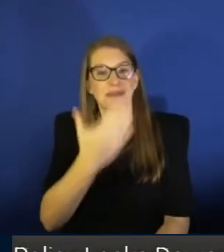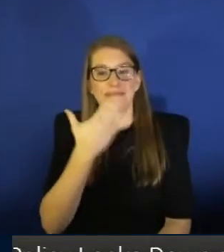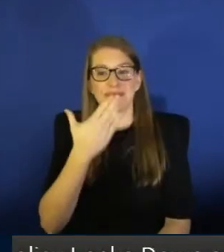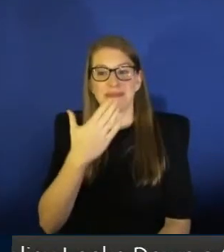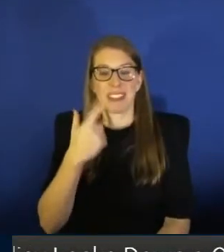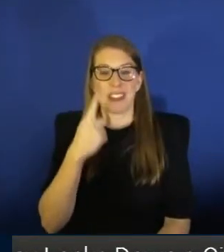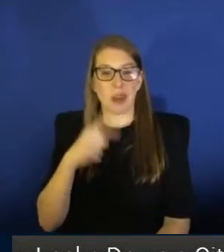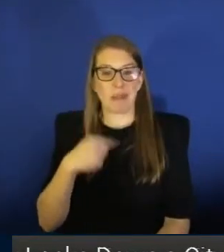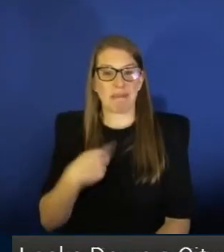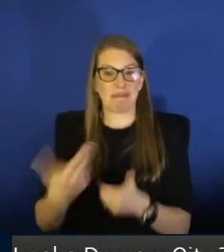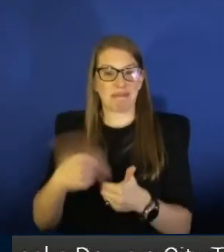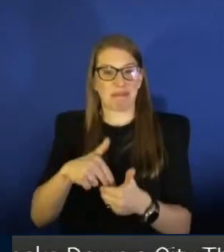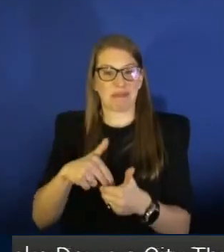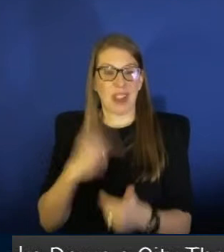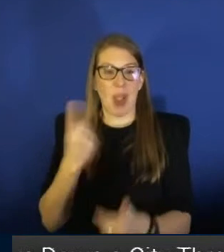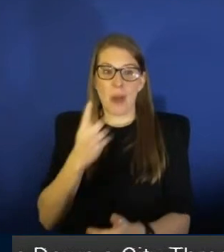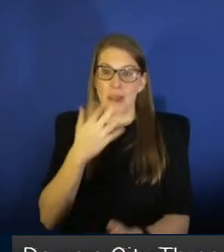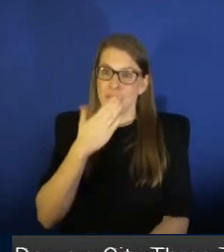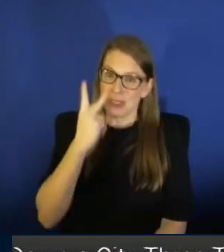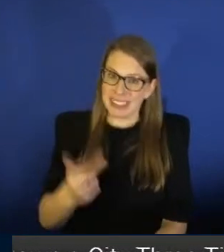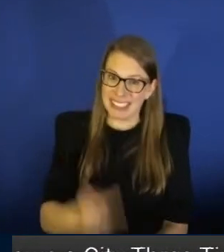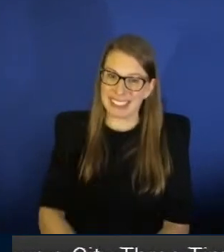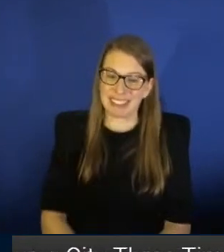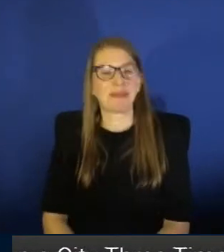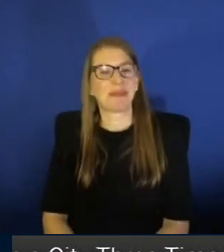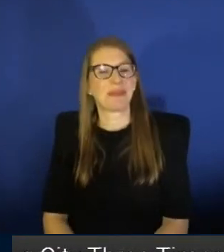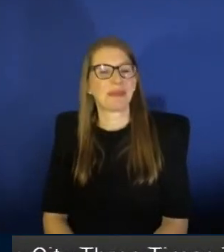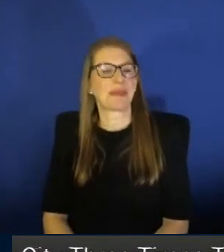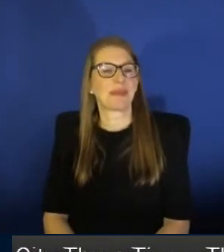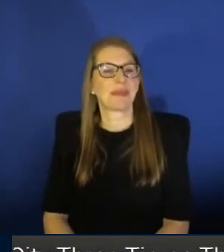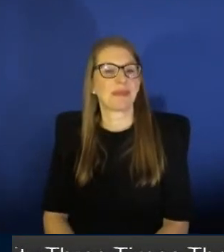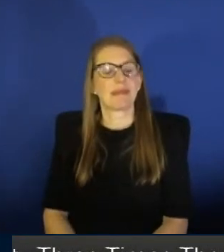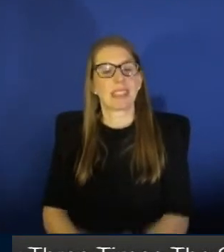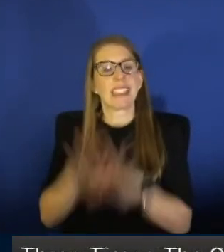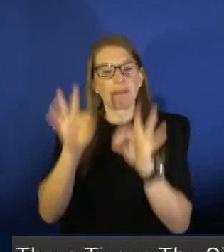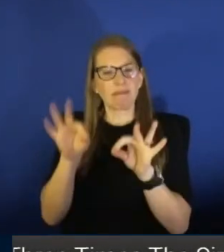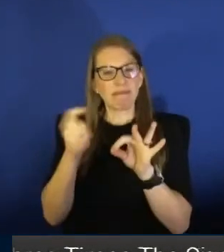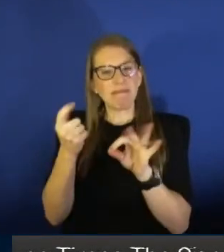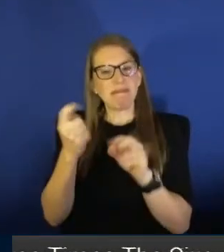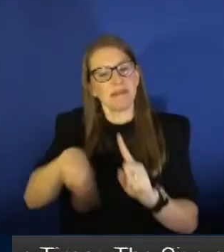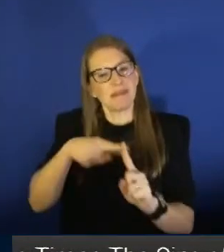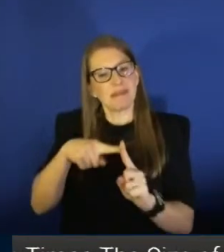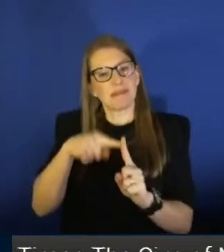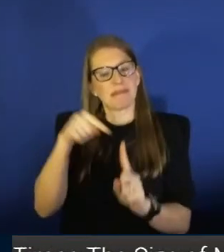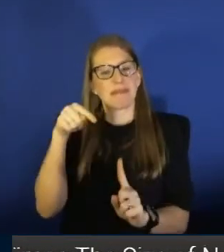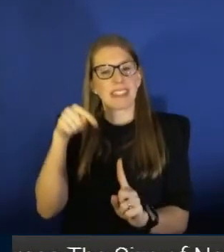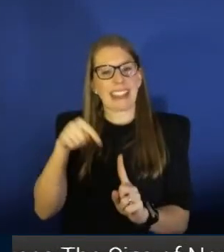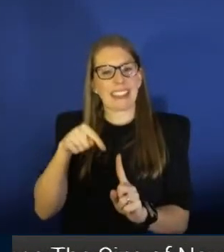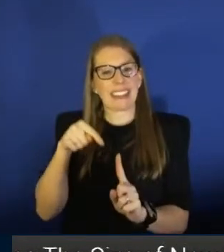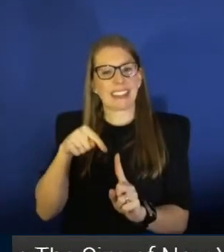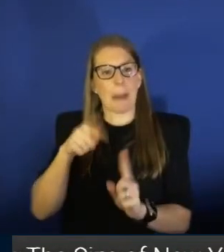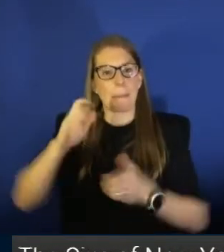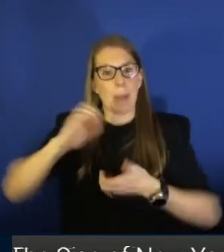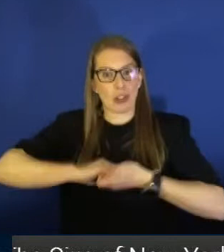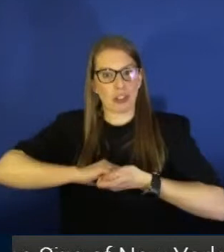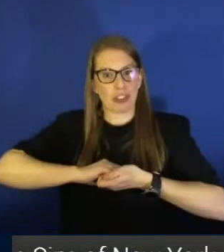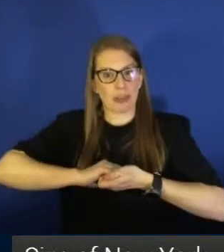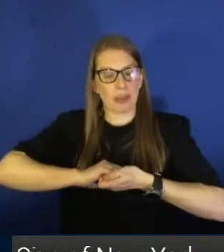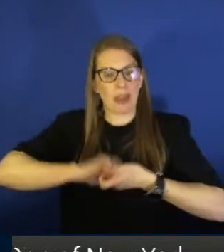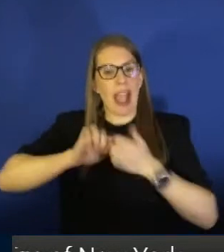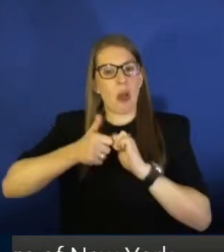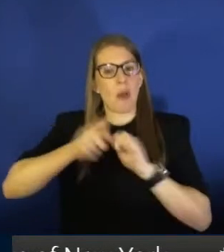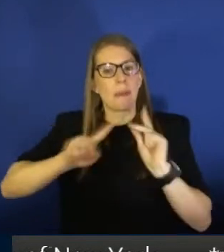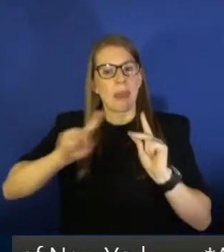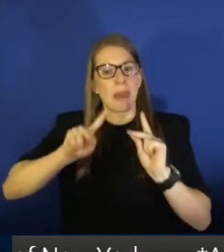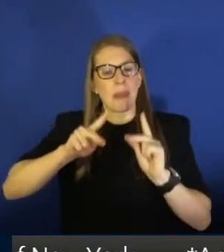me. Always good to see you. So first, tell us a little bit about this partnership and how people who are helping